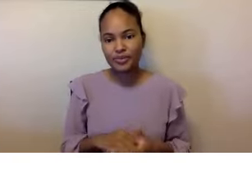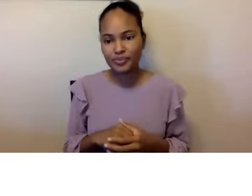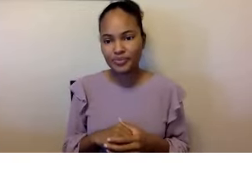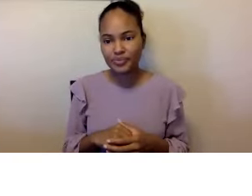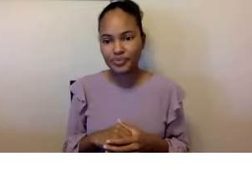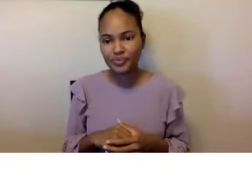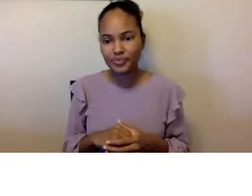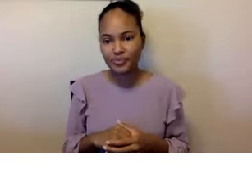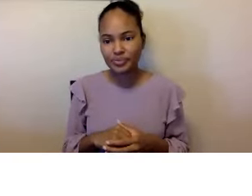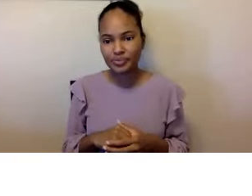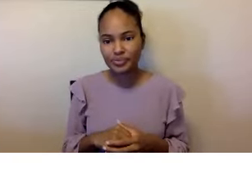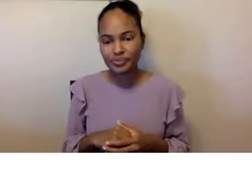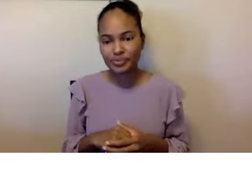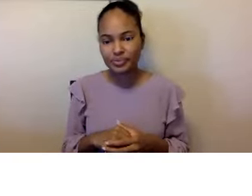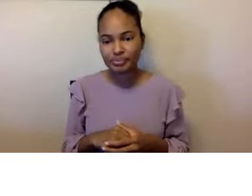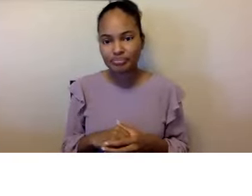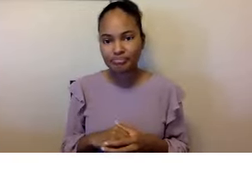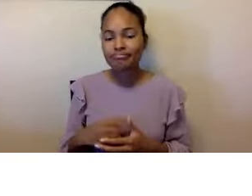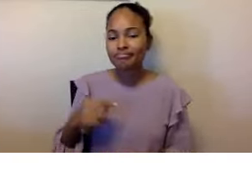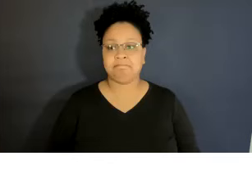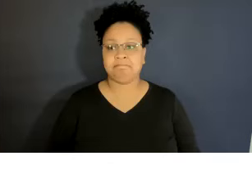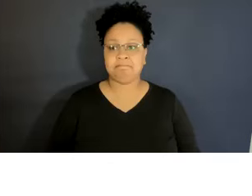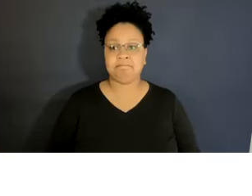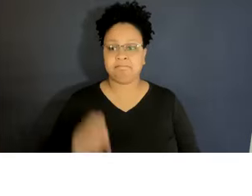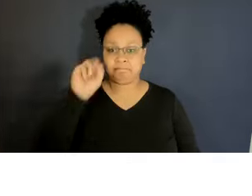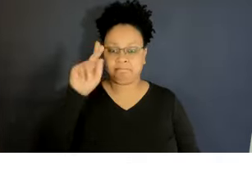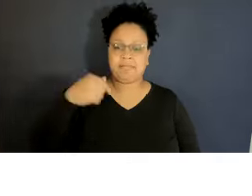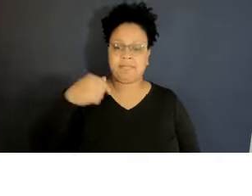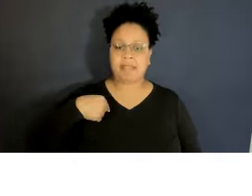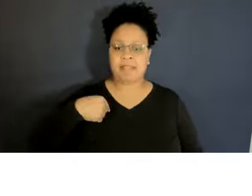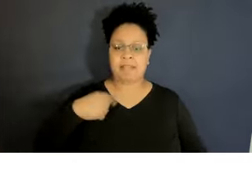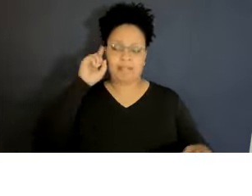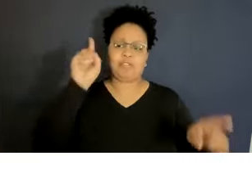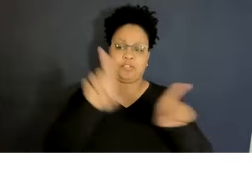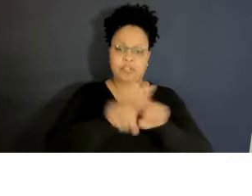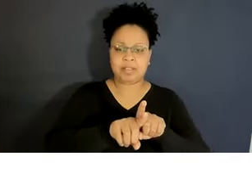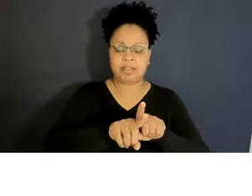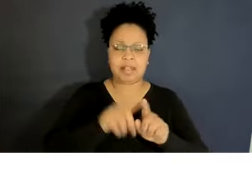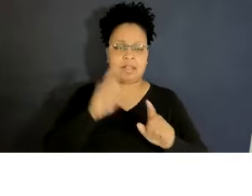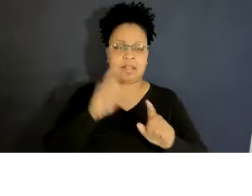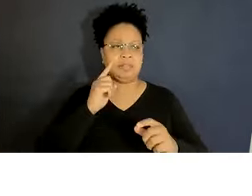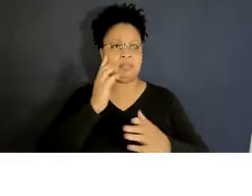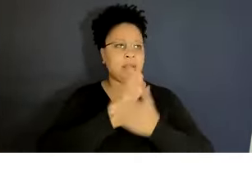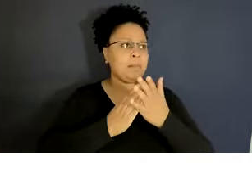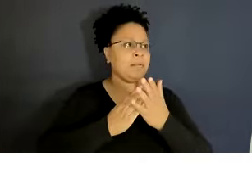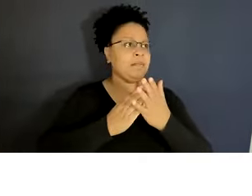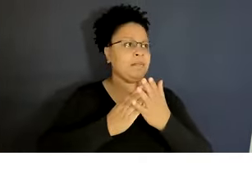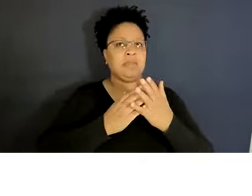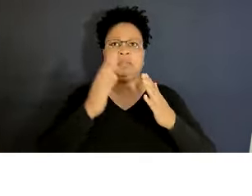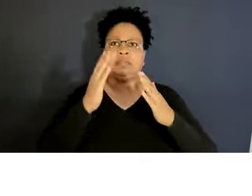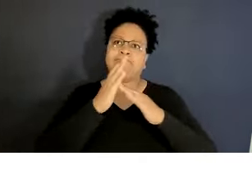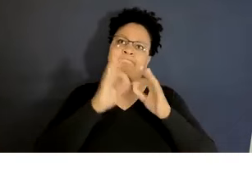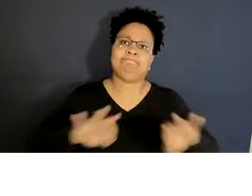Right. I agree with Calvin. I think that some of the biggest issues right now facing the self-advocacy